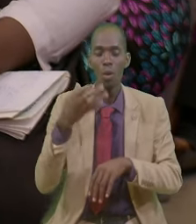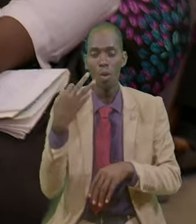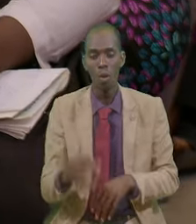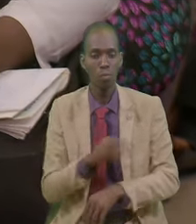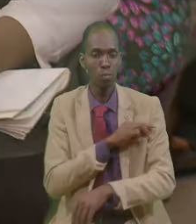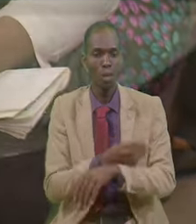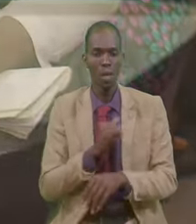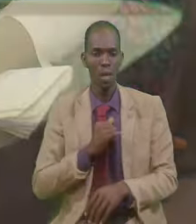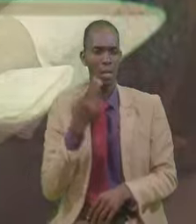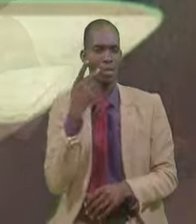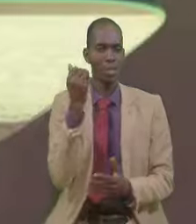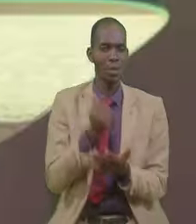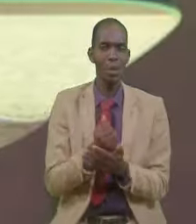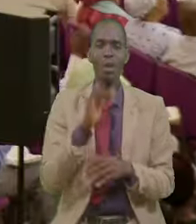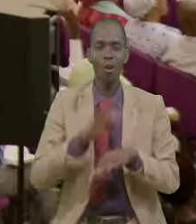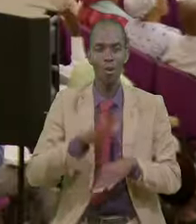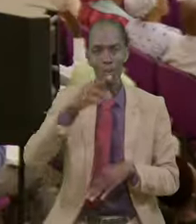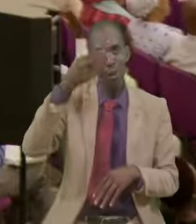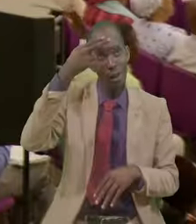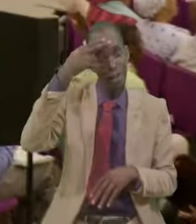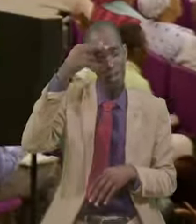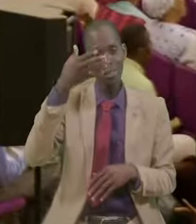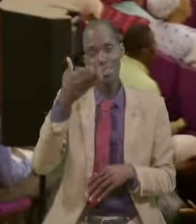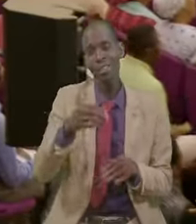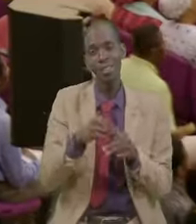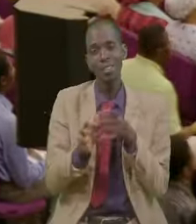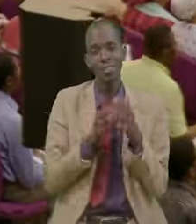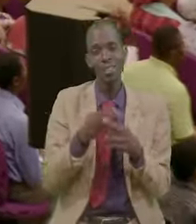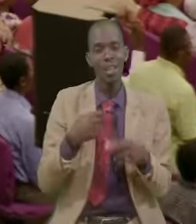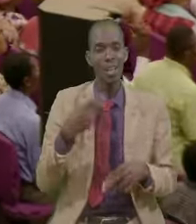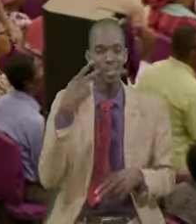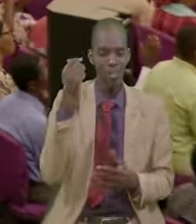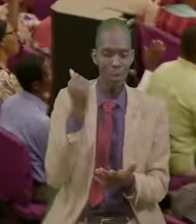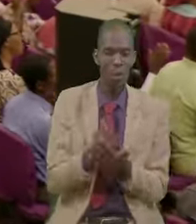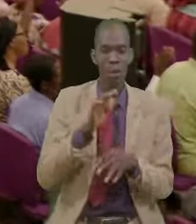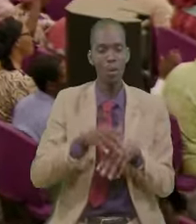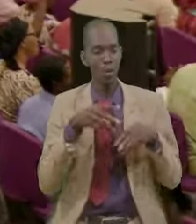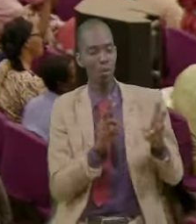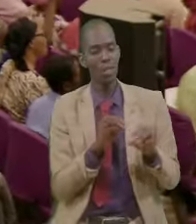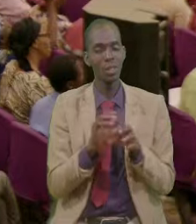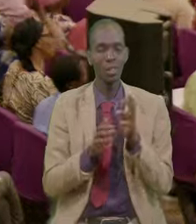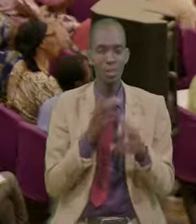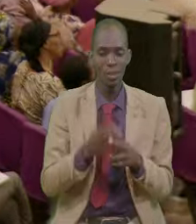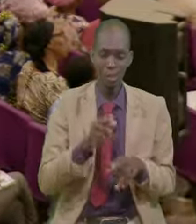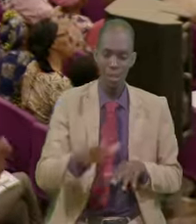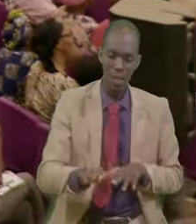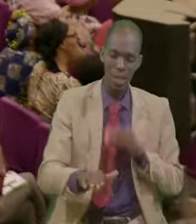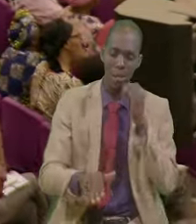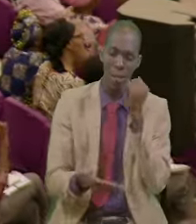see amen written on your forehead. I see amen on your way. Step